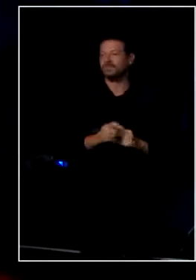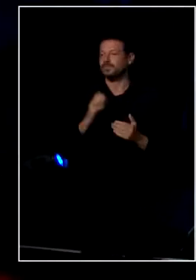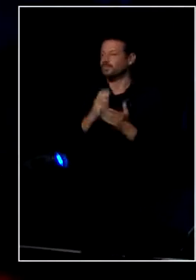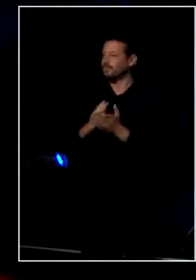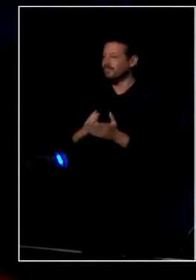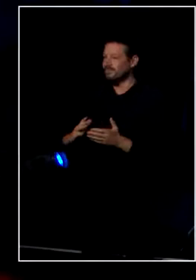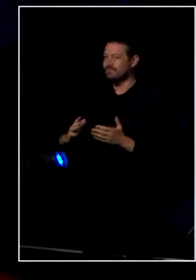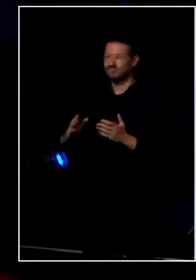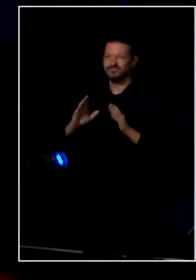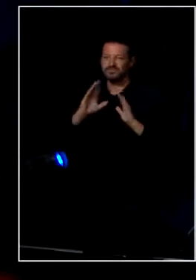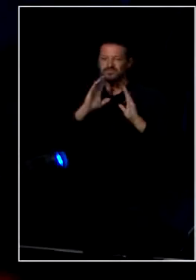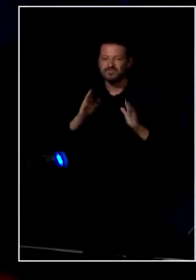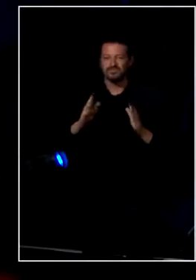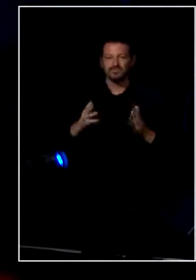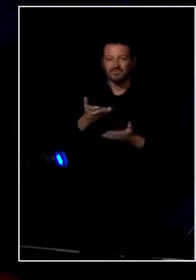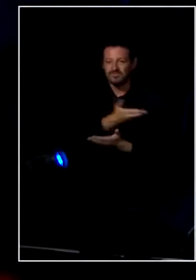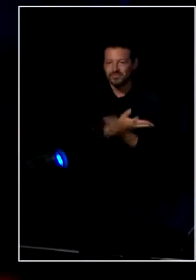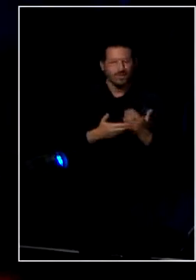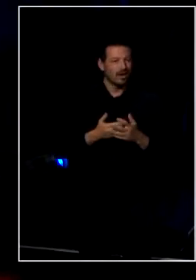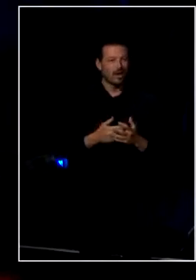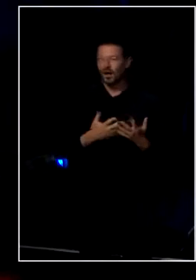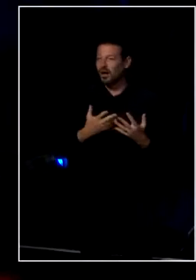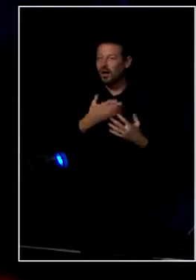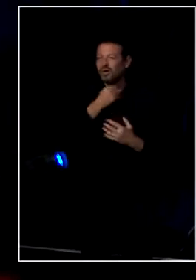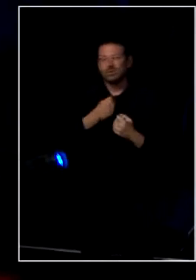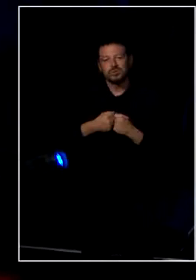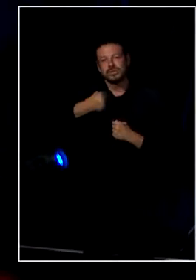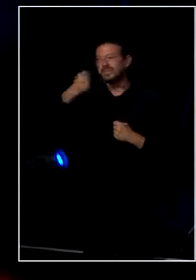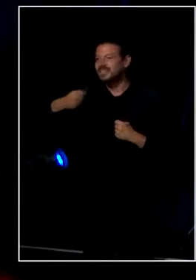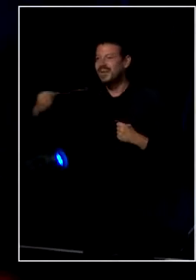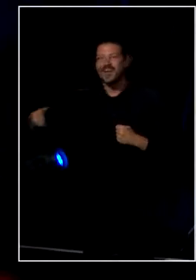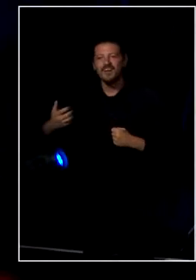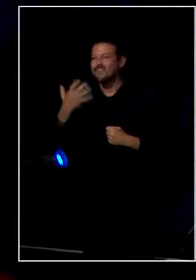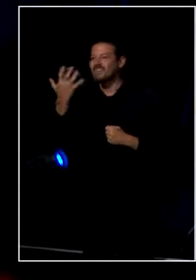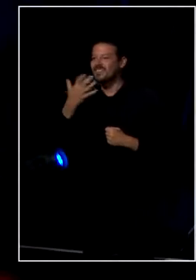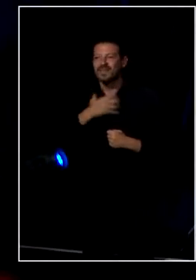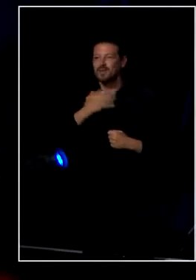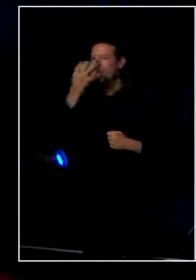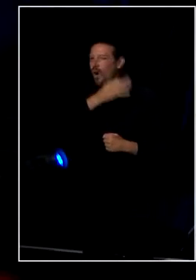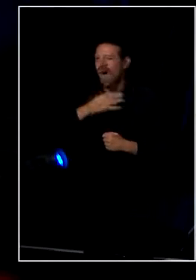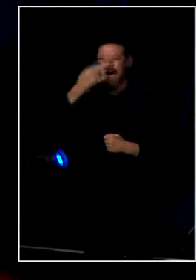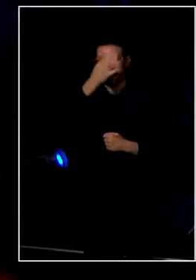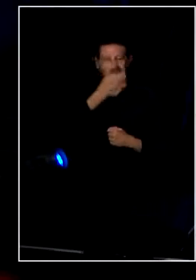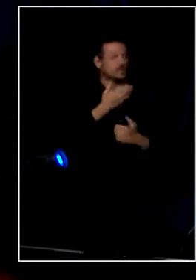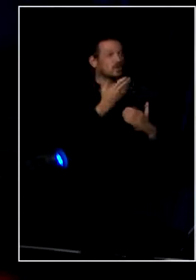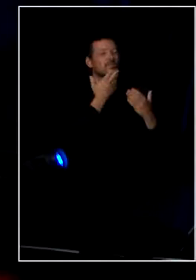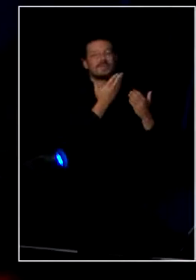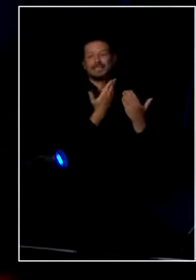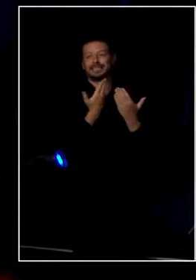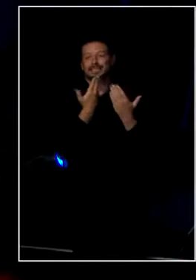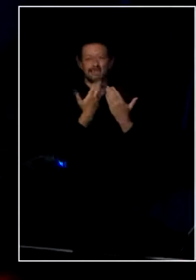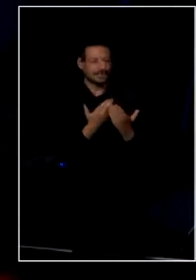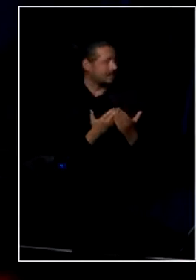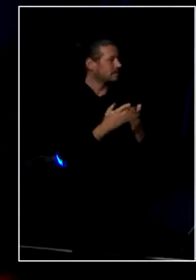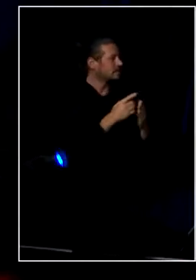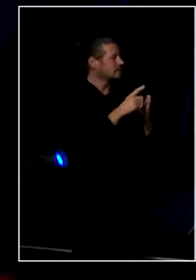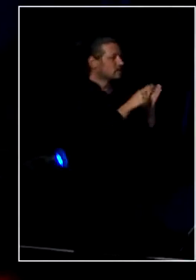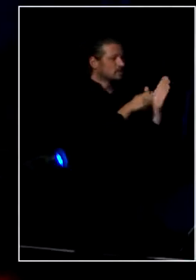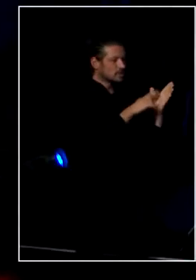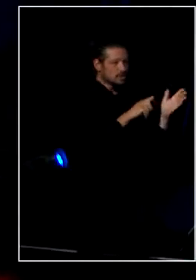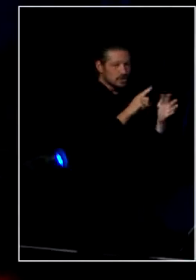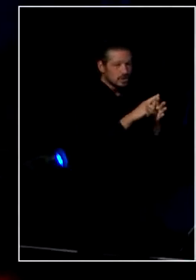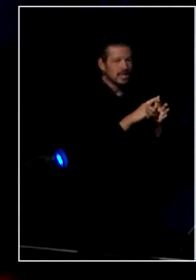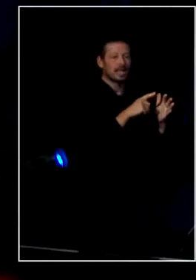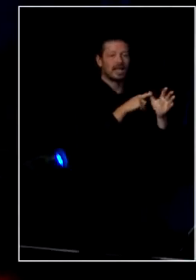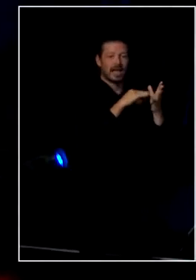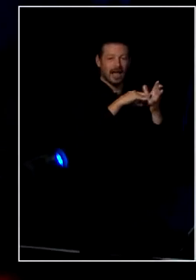An incredible conversation. We could have done it for another 15 hours. Please thank warmly Jane Rosengrave,